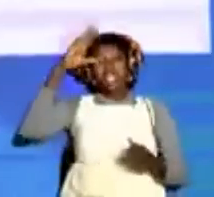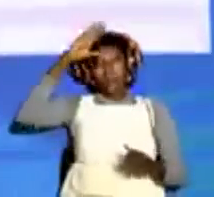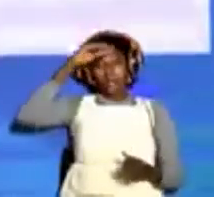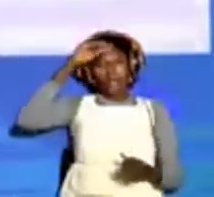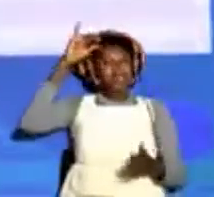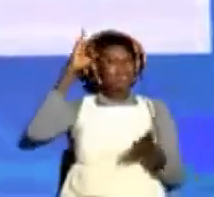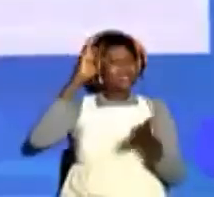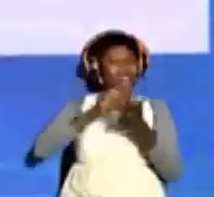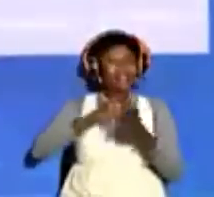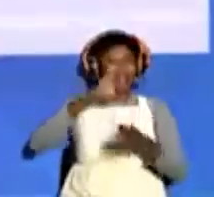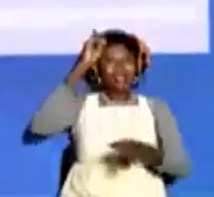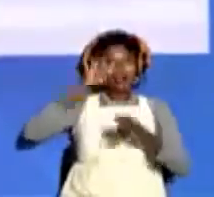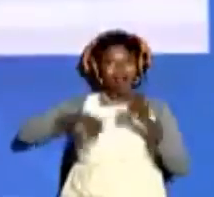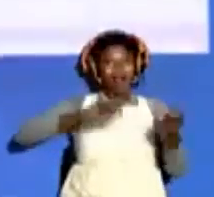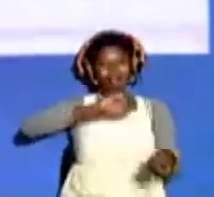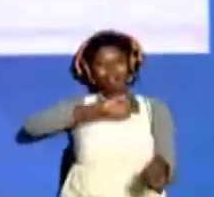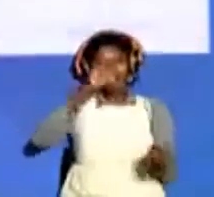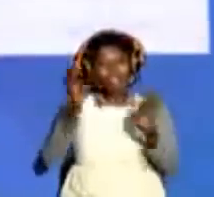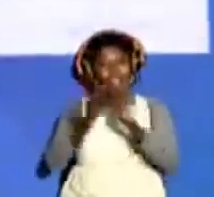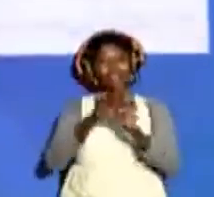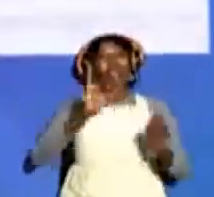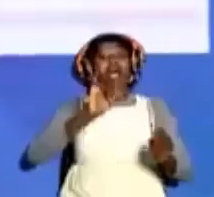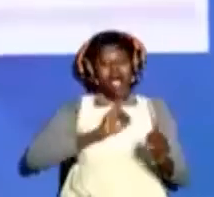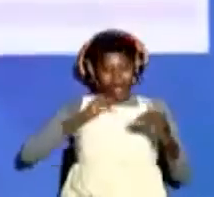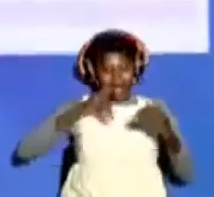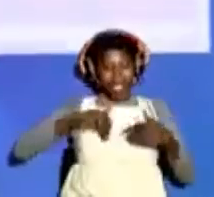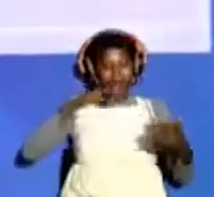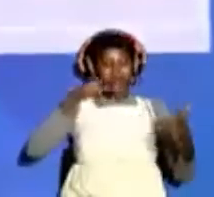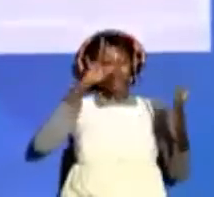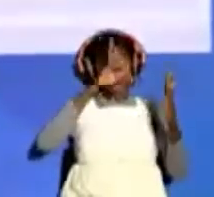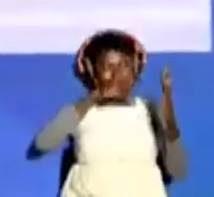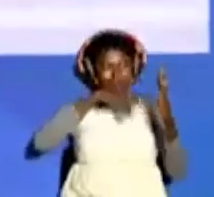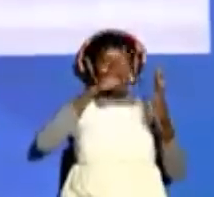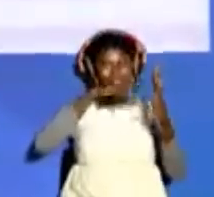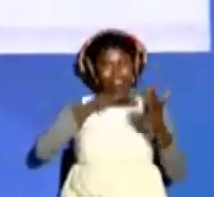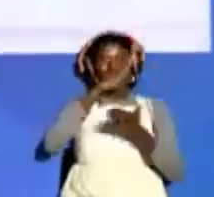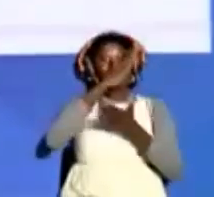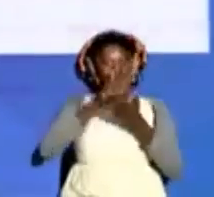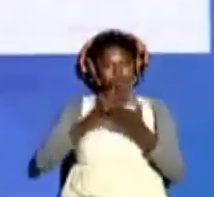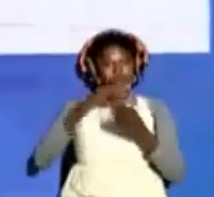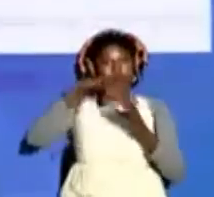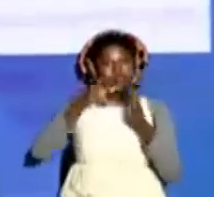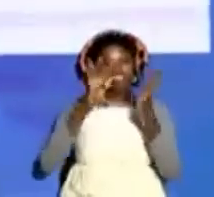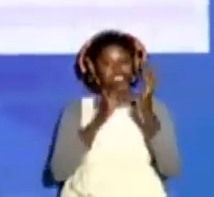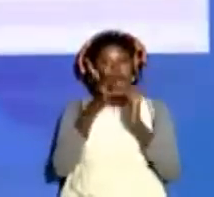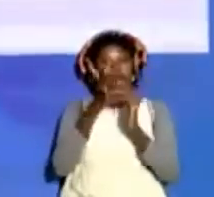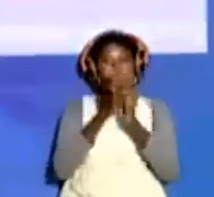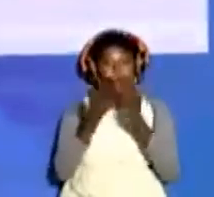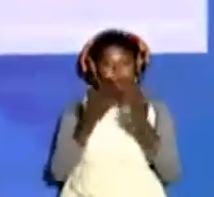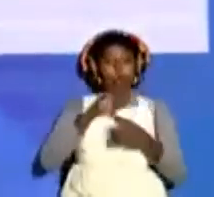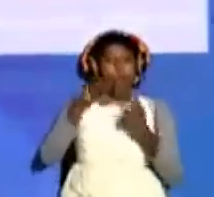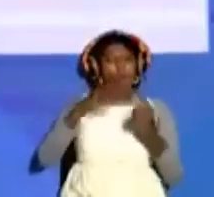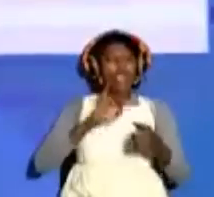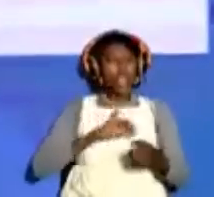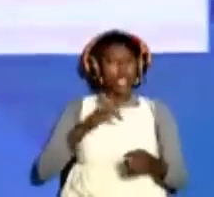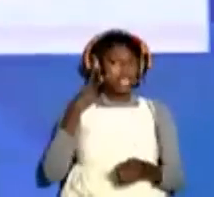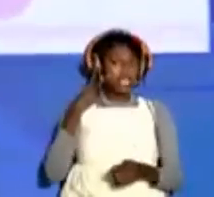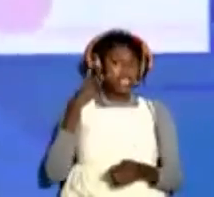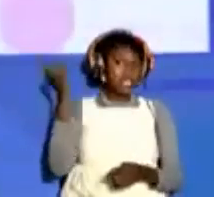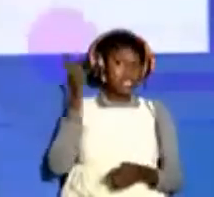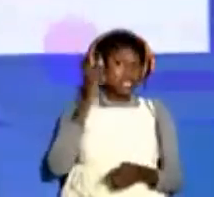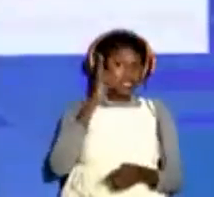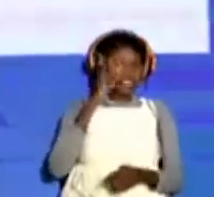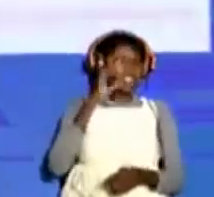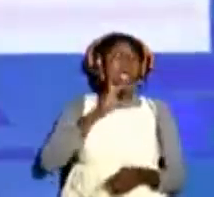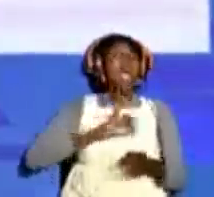impeccable. I have read some of them in the Bible. And each time I listen to them, I feel